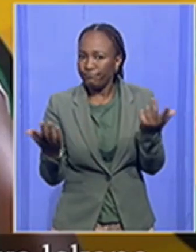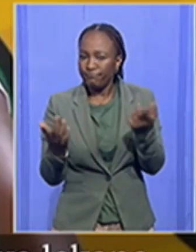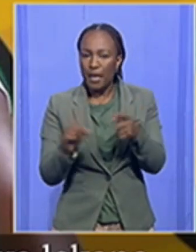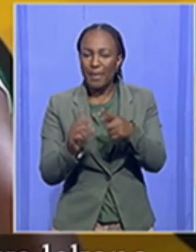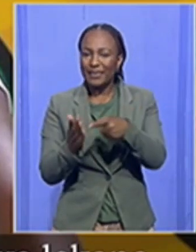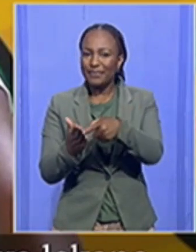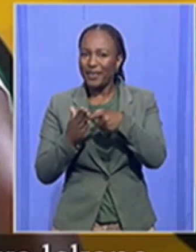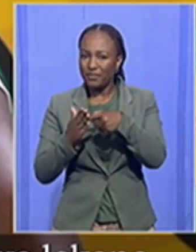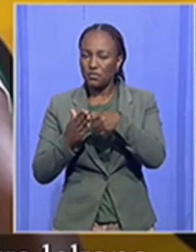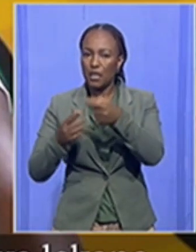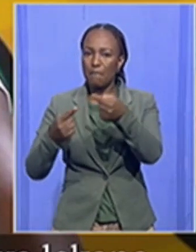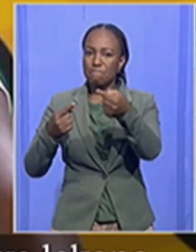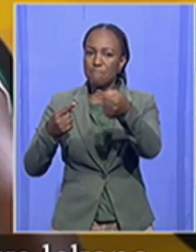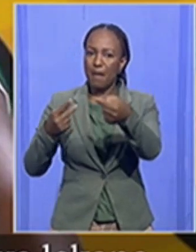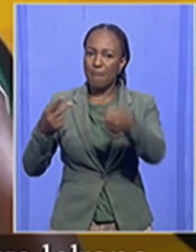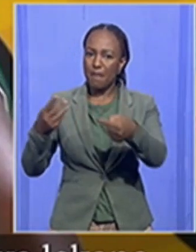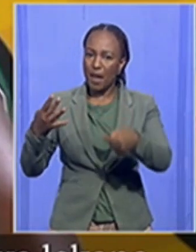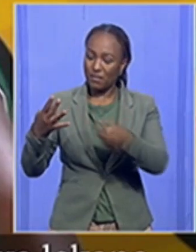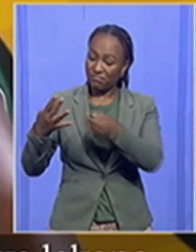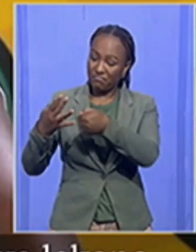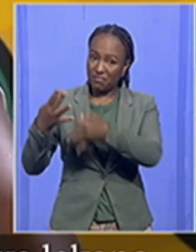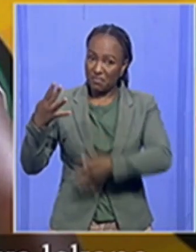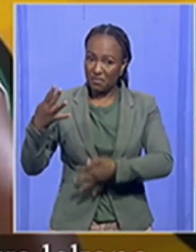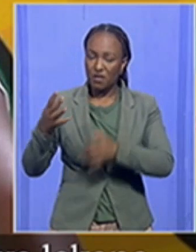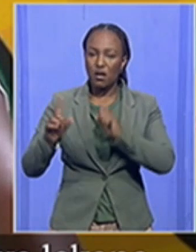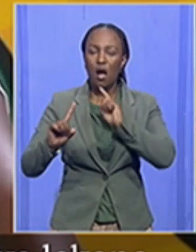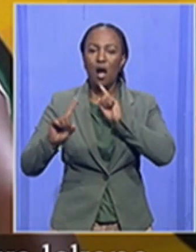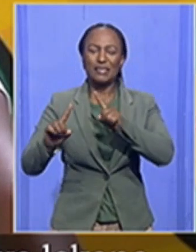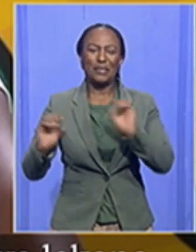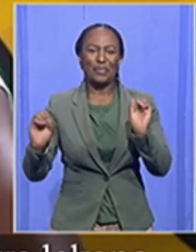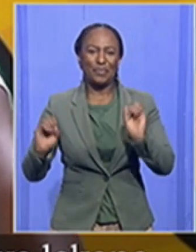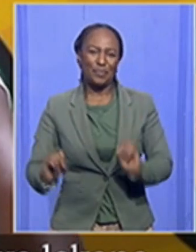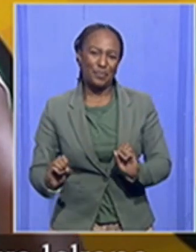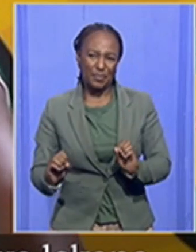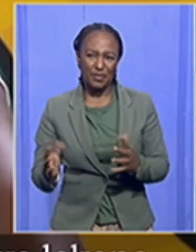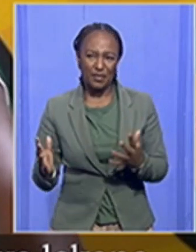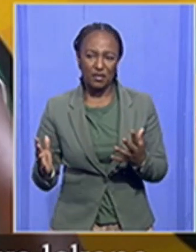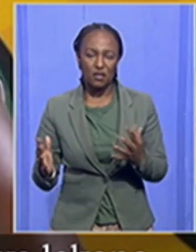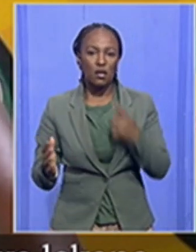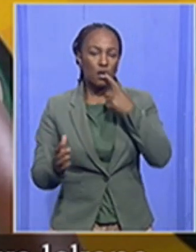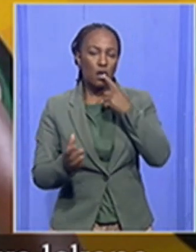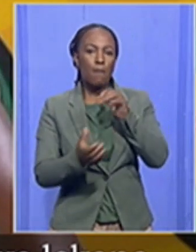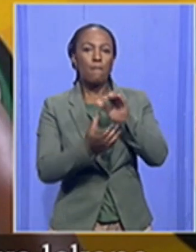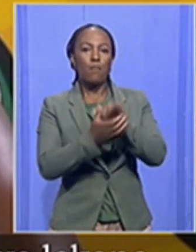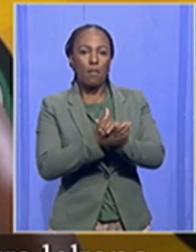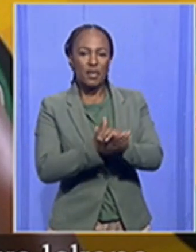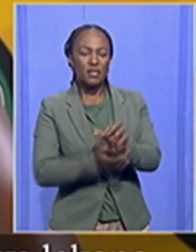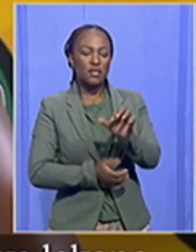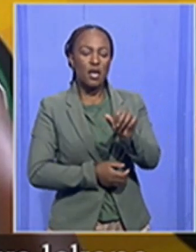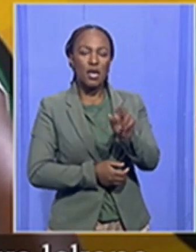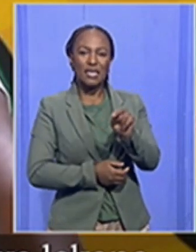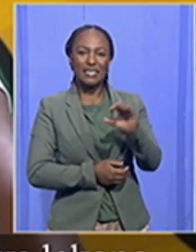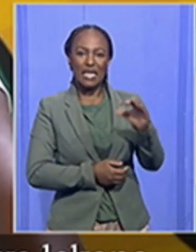unanswered. The promises made to the ANCYL clique in